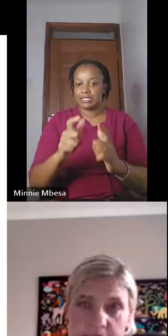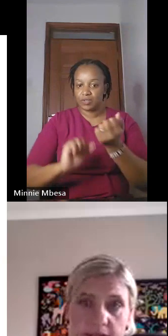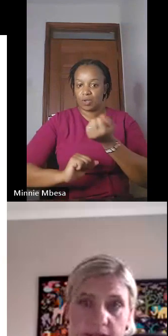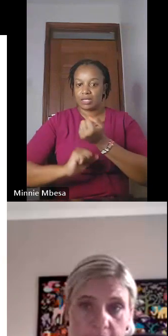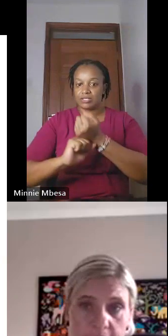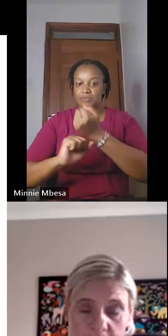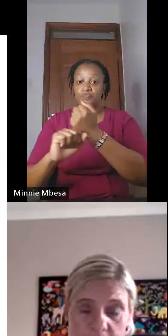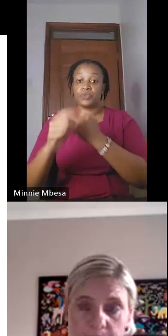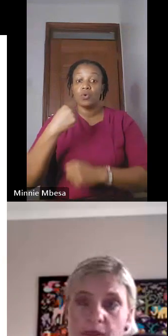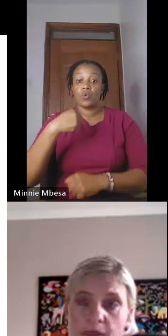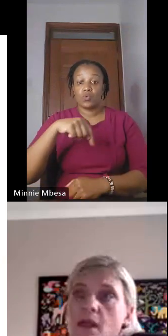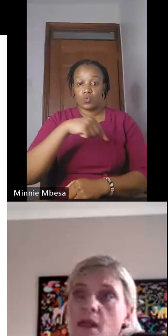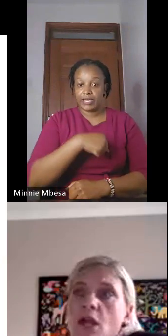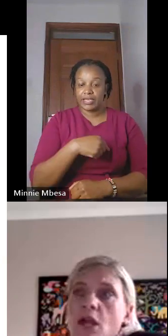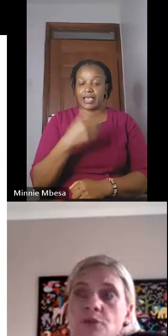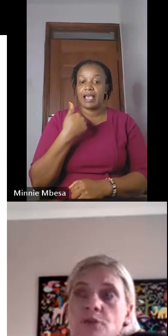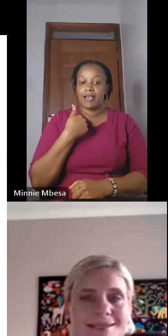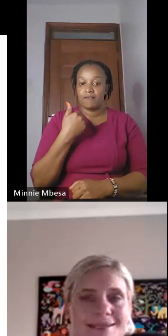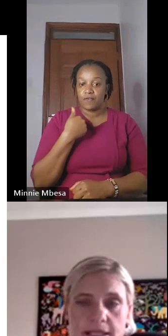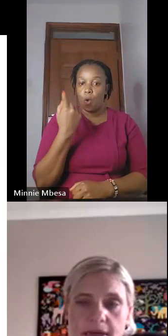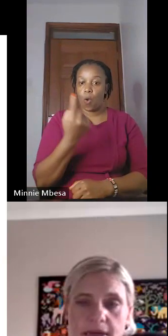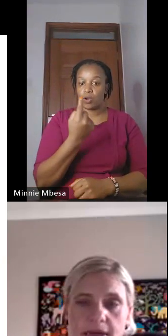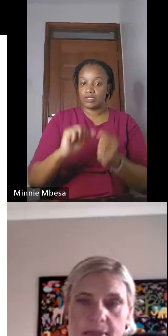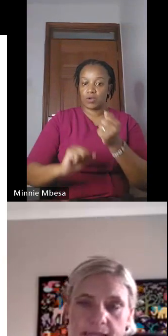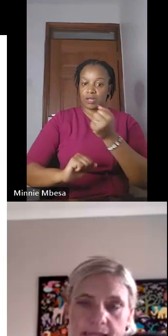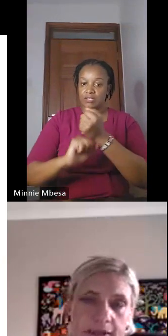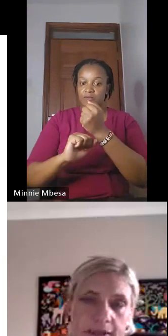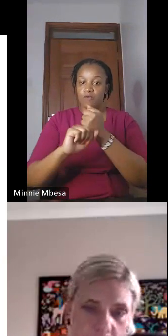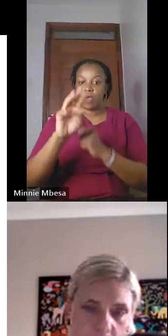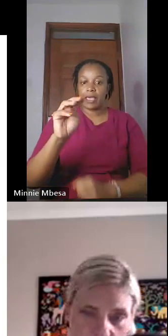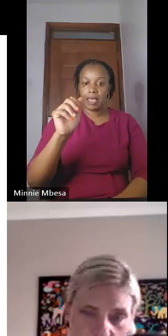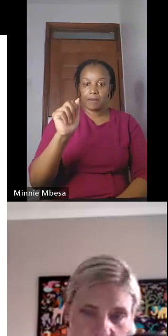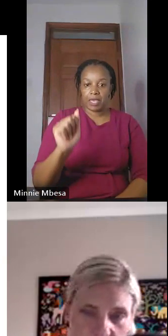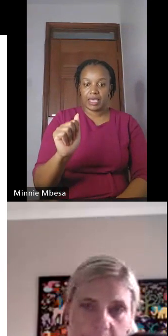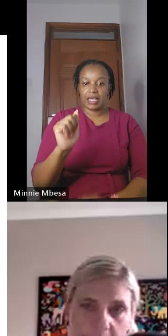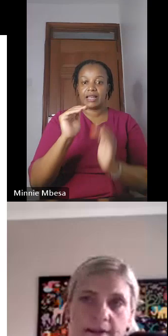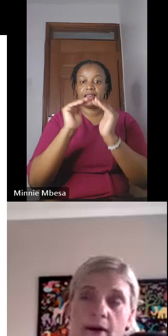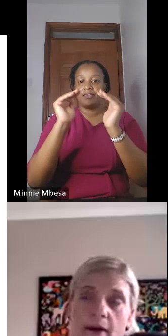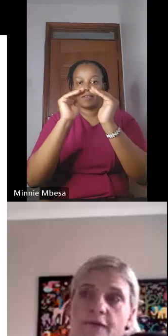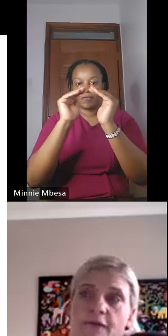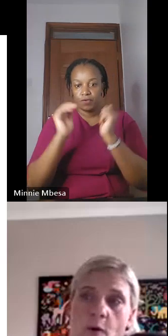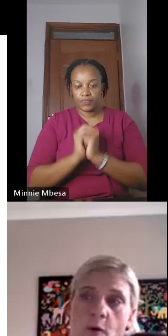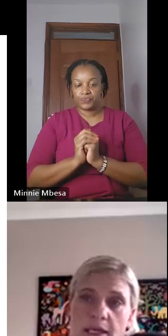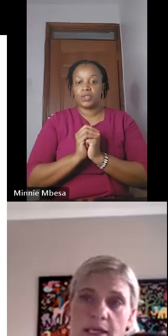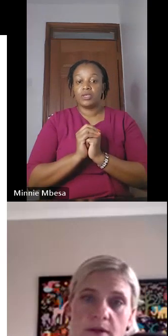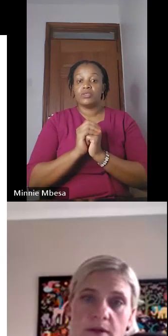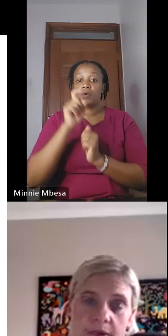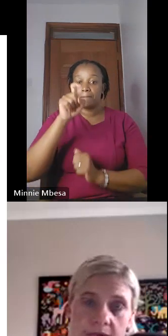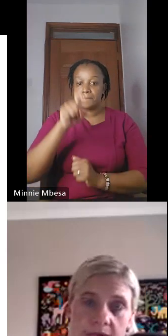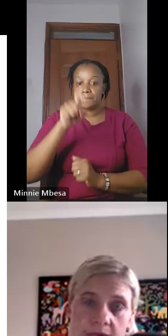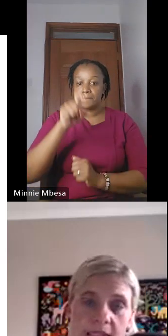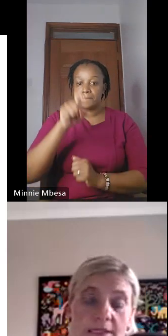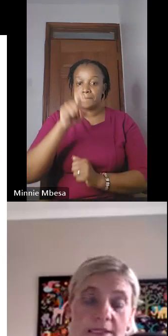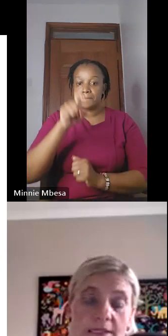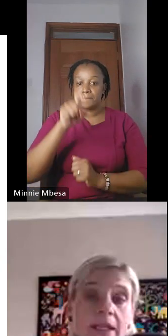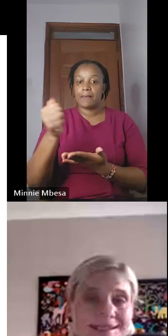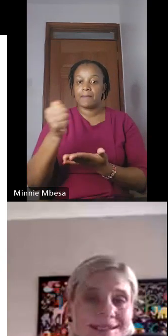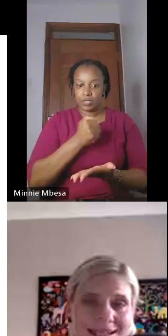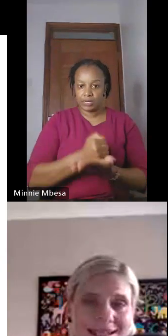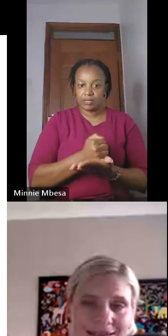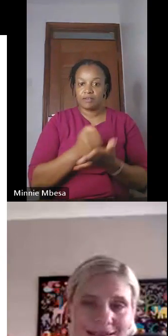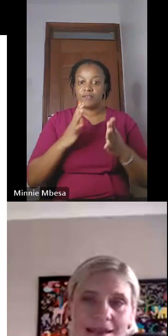the master's level. You must currently be employed. Now, for people with